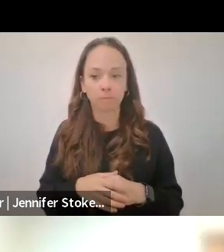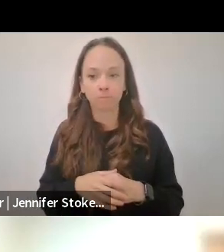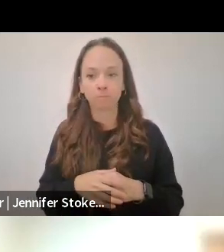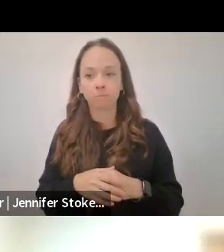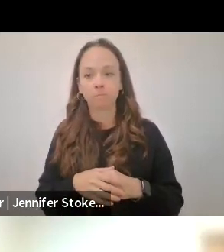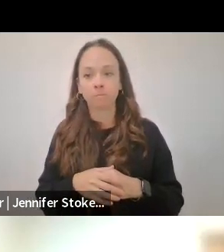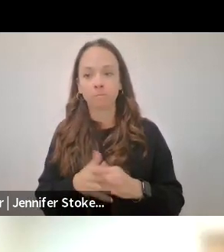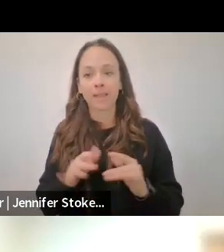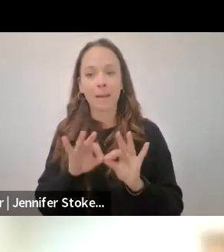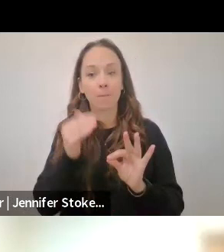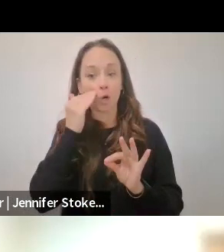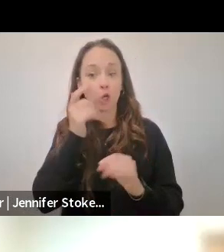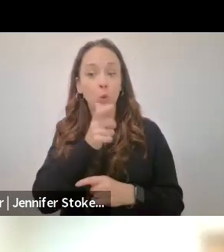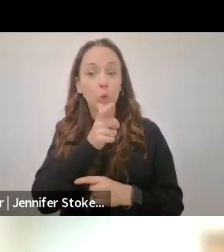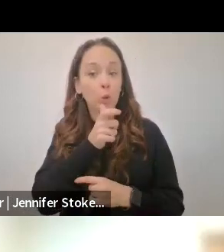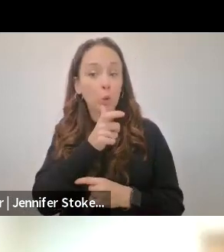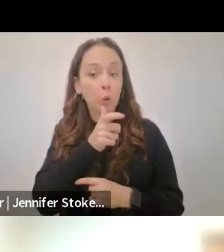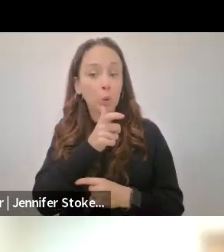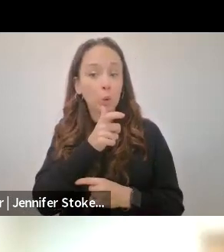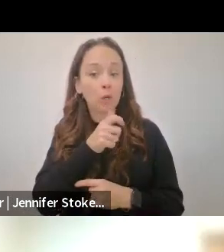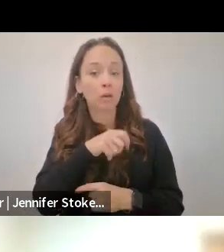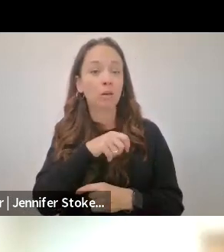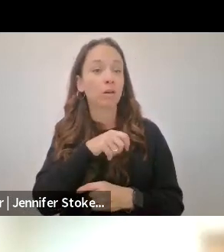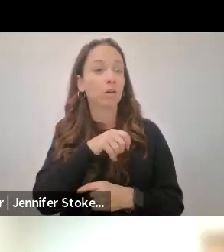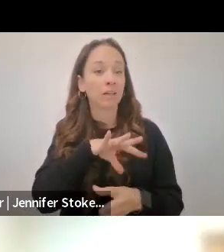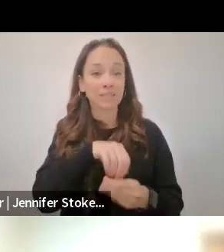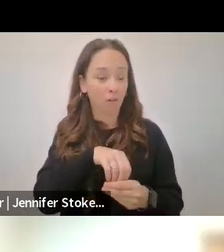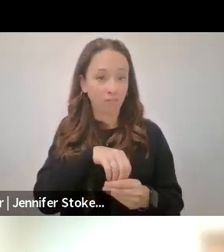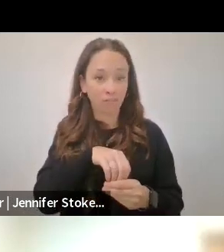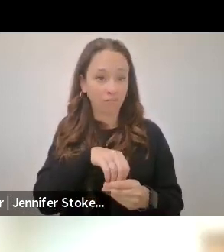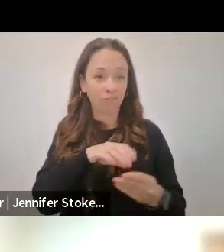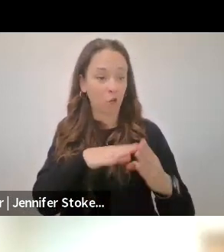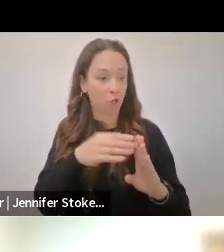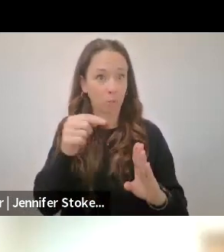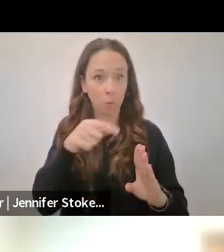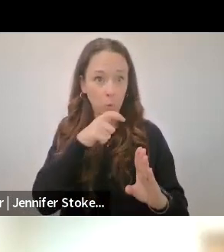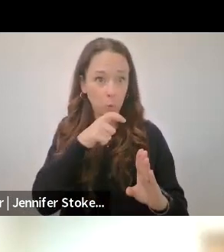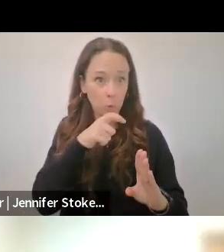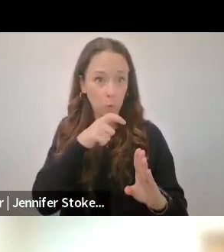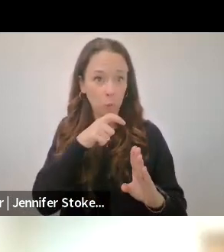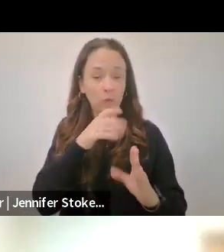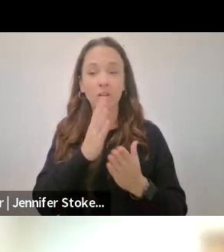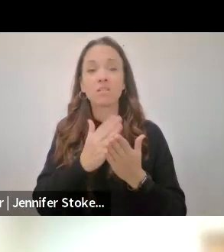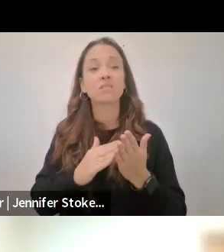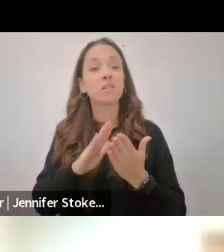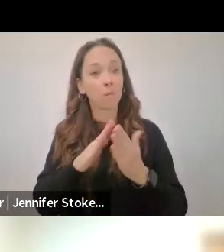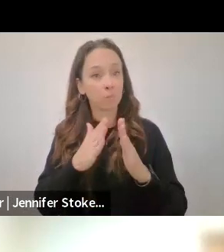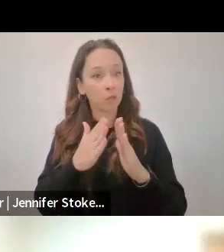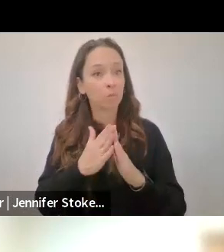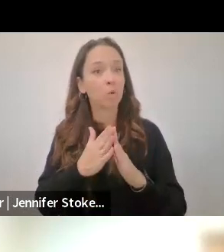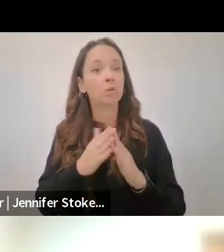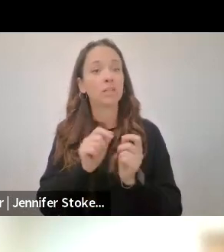knowing who is in your community. Some communities are very, change happens very slowly.